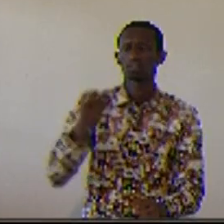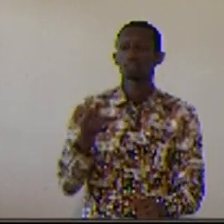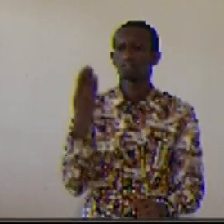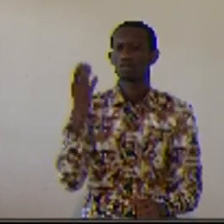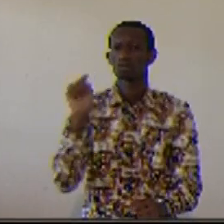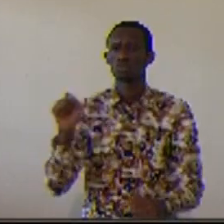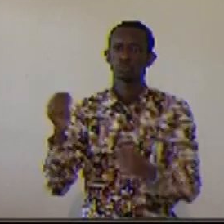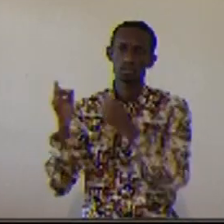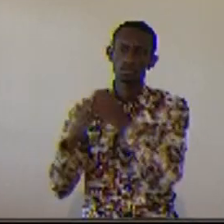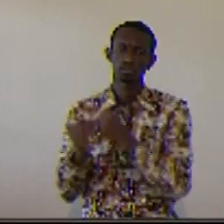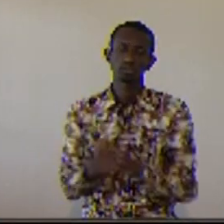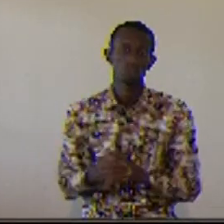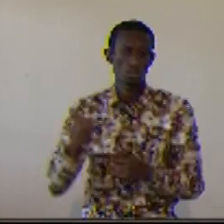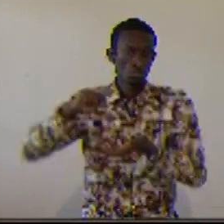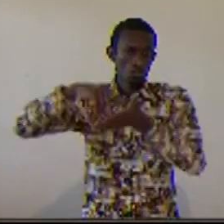indicate